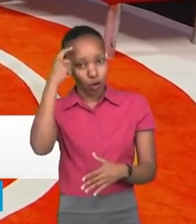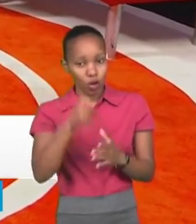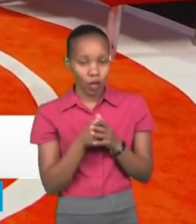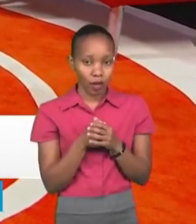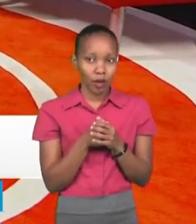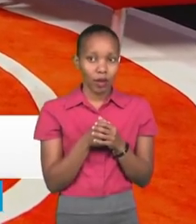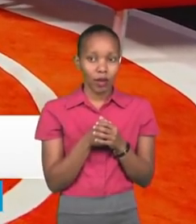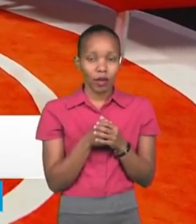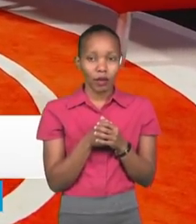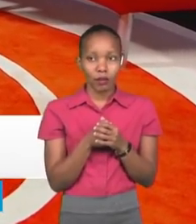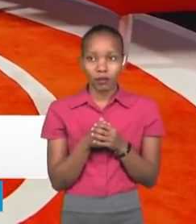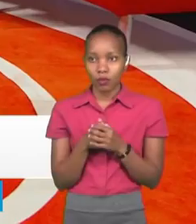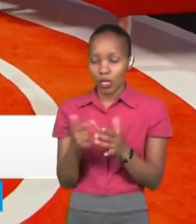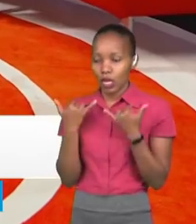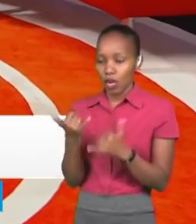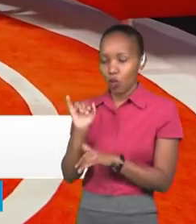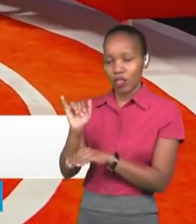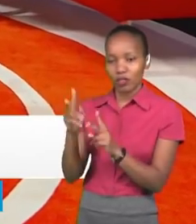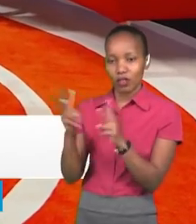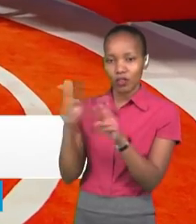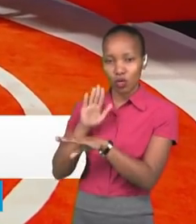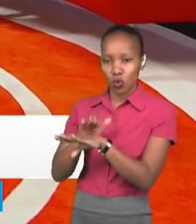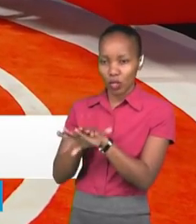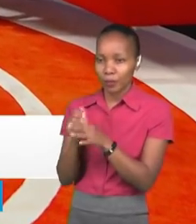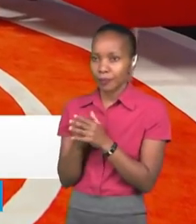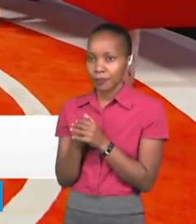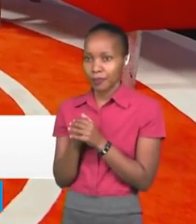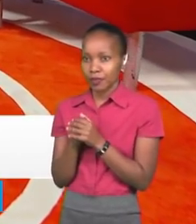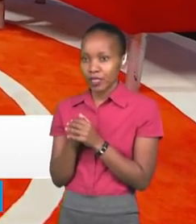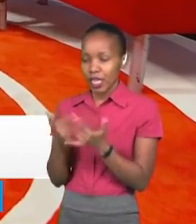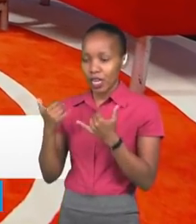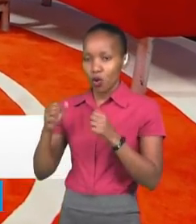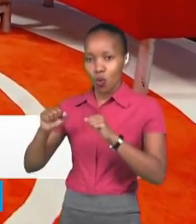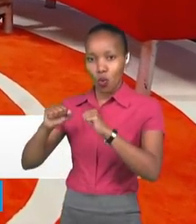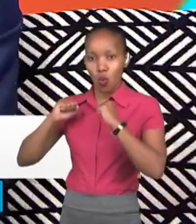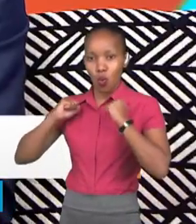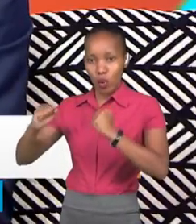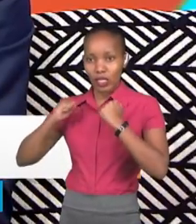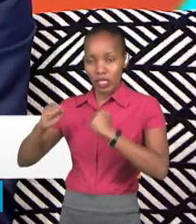Absolutely. Yeah. That's amazing. Now looking back to Wazito's history,